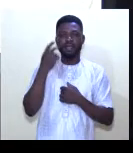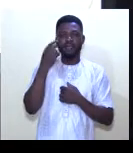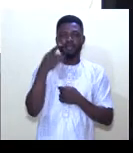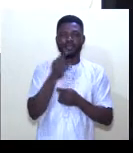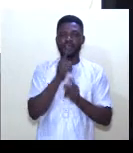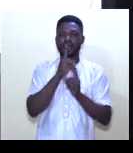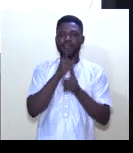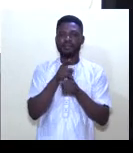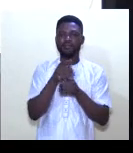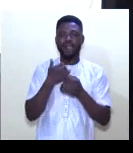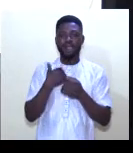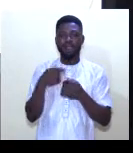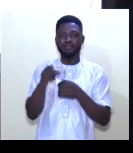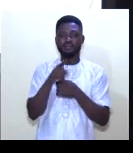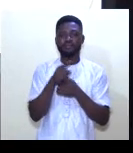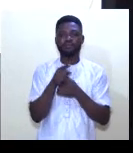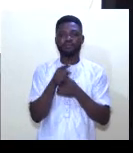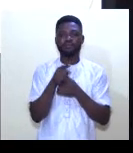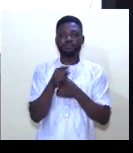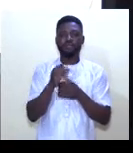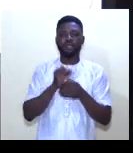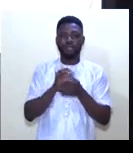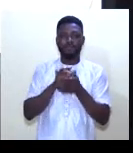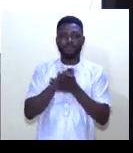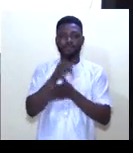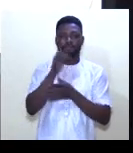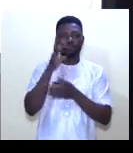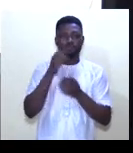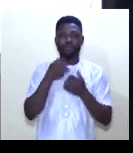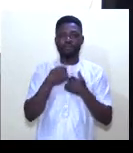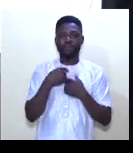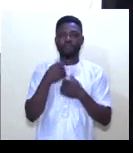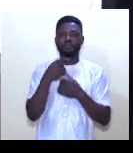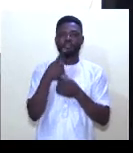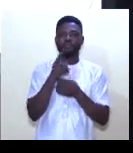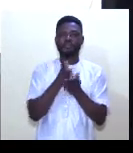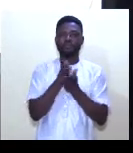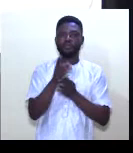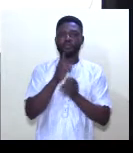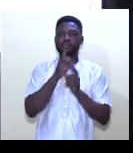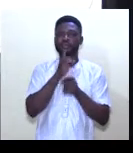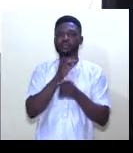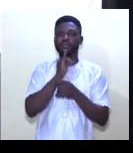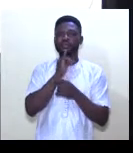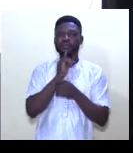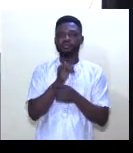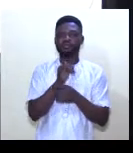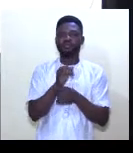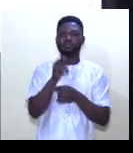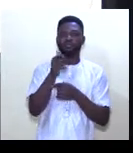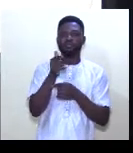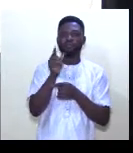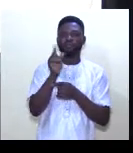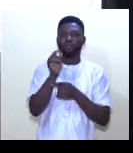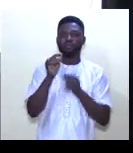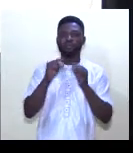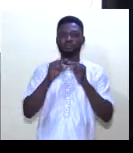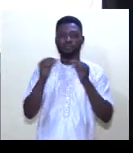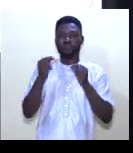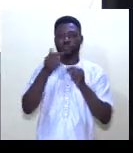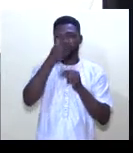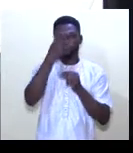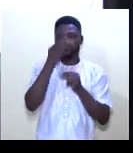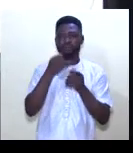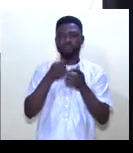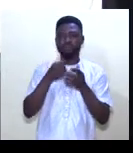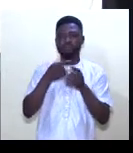Well, I have seen the answer. Have you? I believe you should have. The correct answer is 20